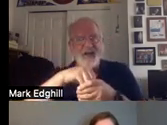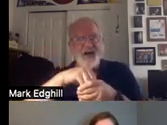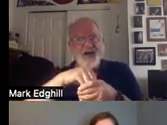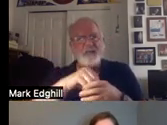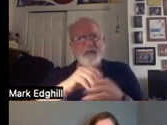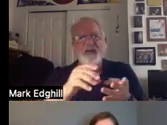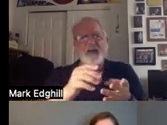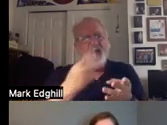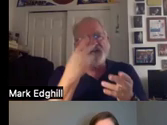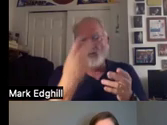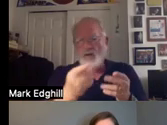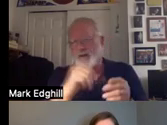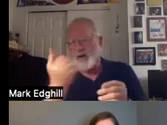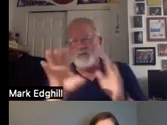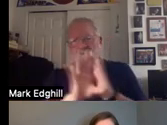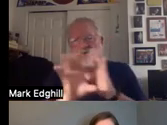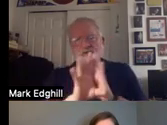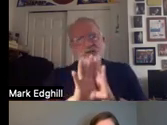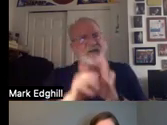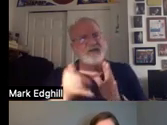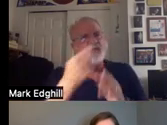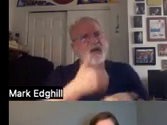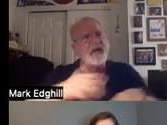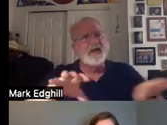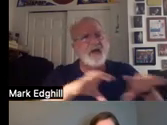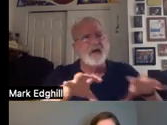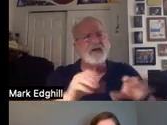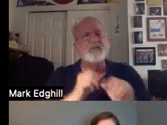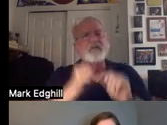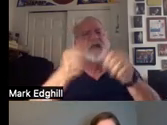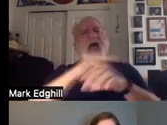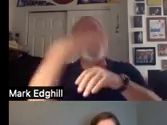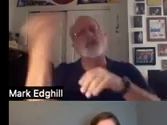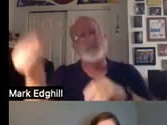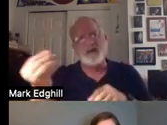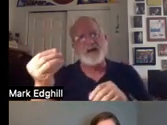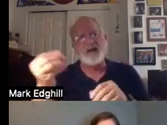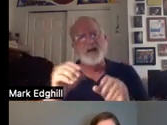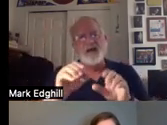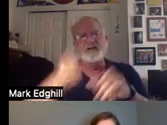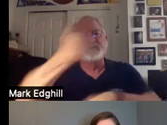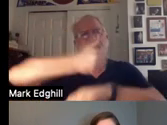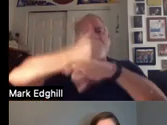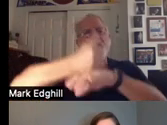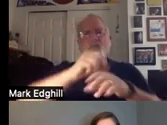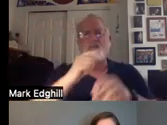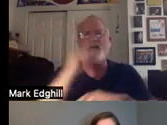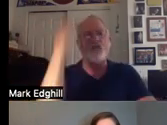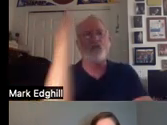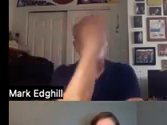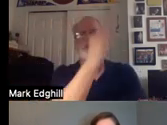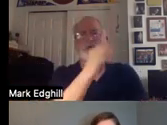about one of the examples, one of the things he's done. So you can see in some of his pictures where he's put his art